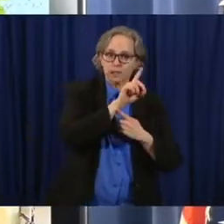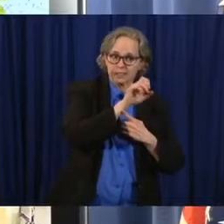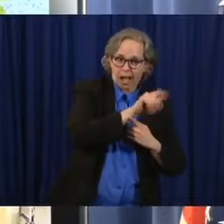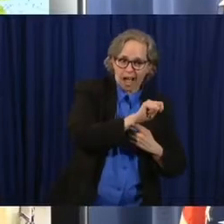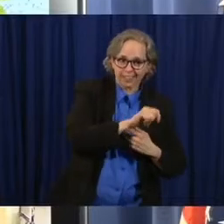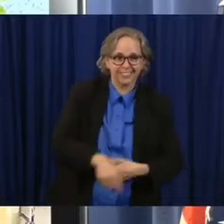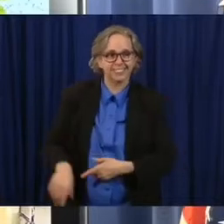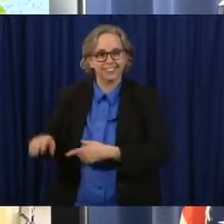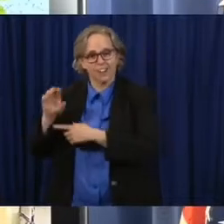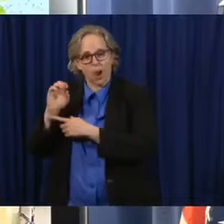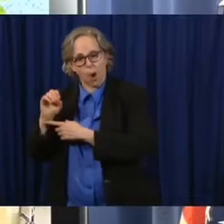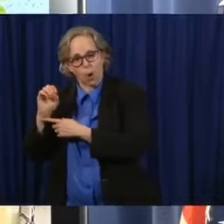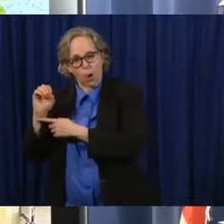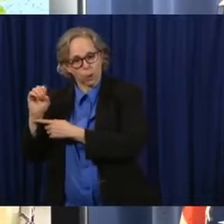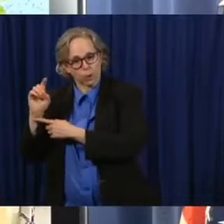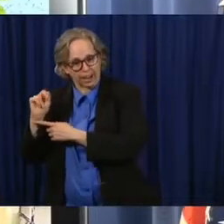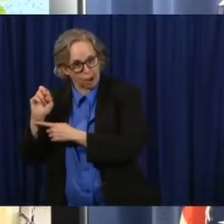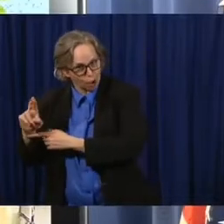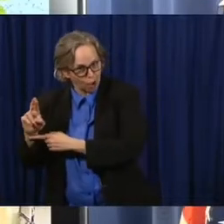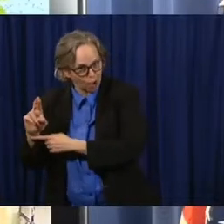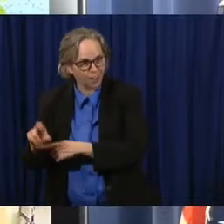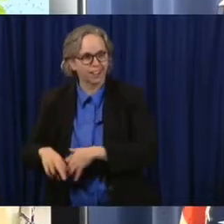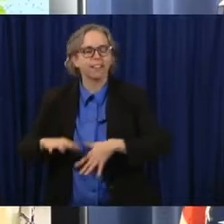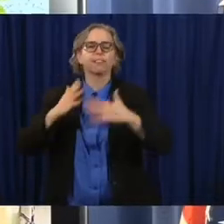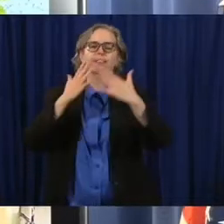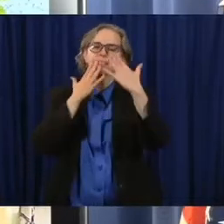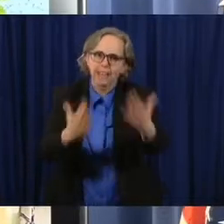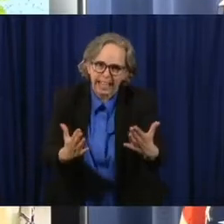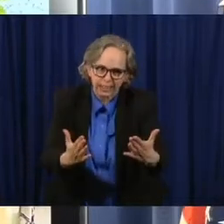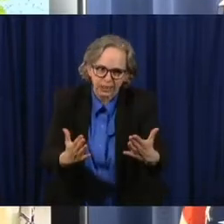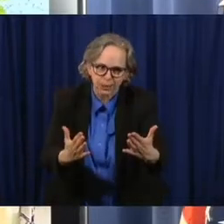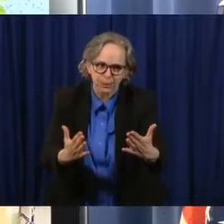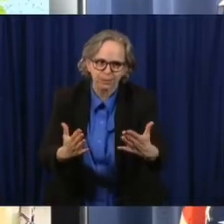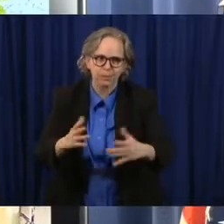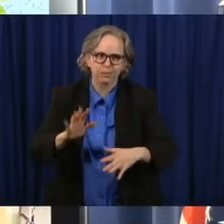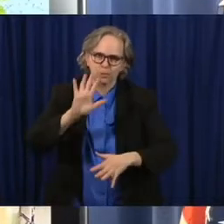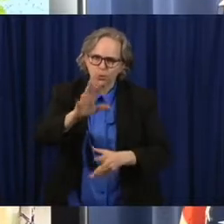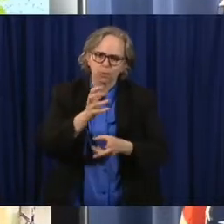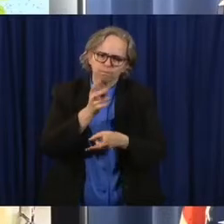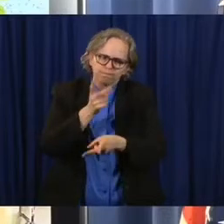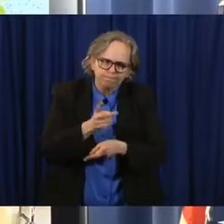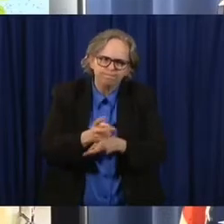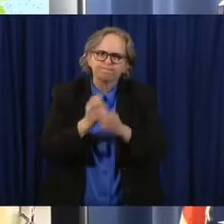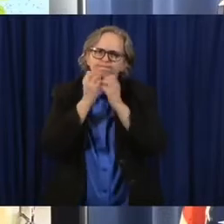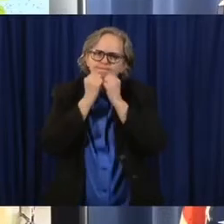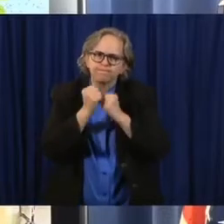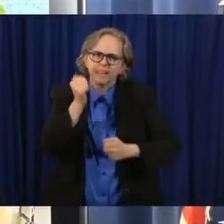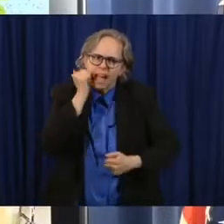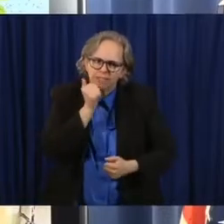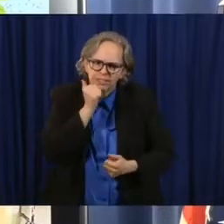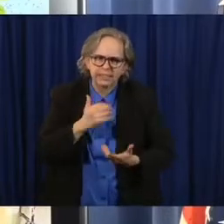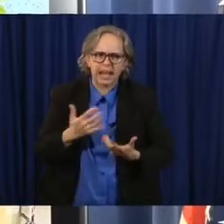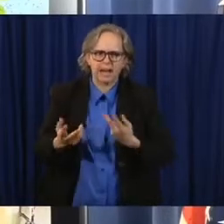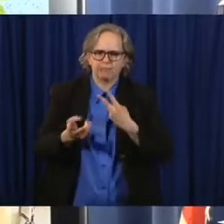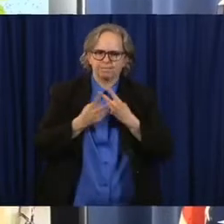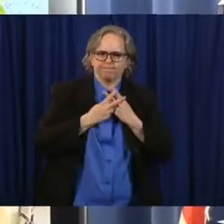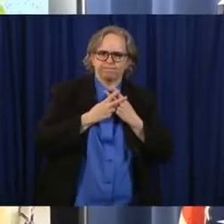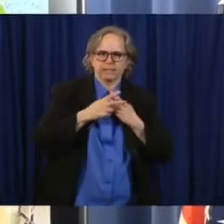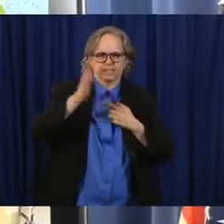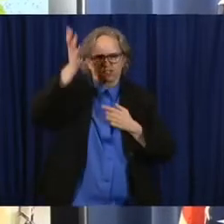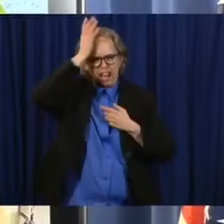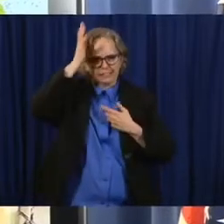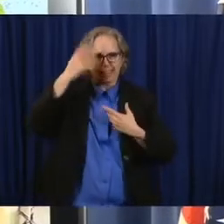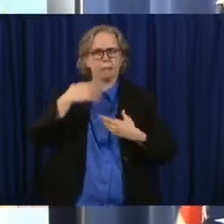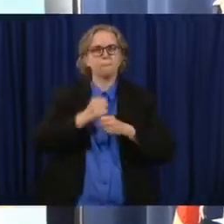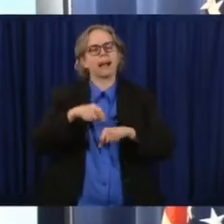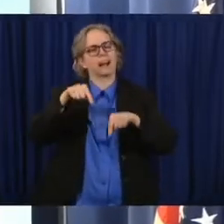of Natural Resources, thank you for doing your part every day to help keep our state litter-free and for making Ohio a better place